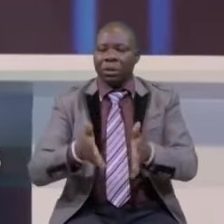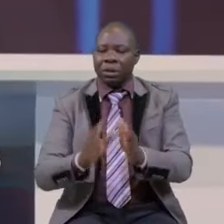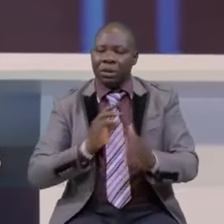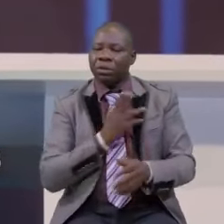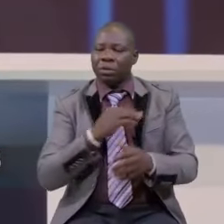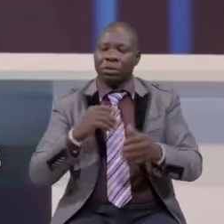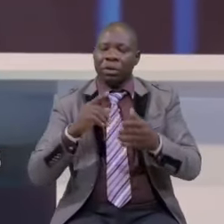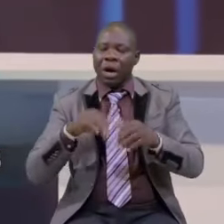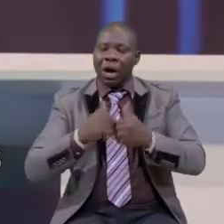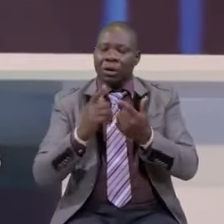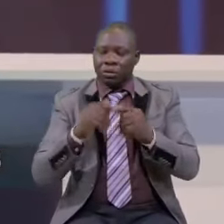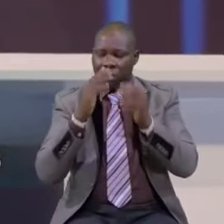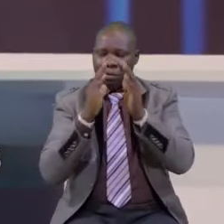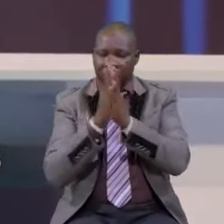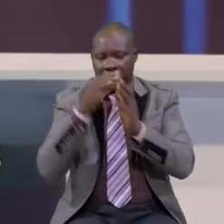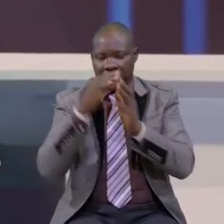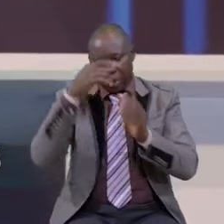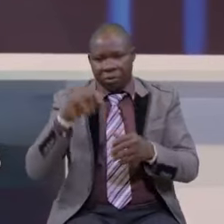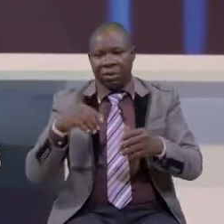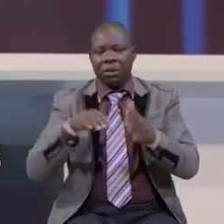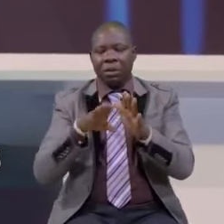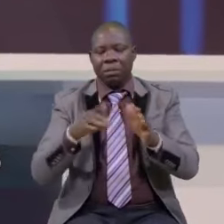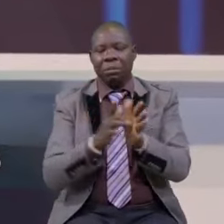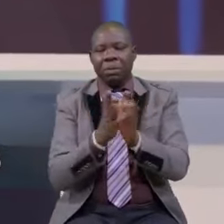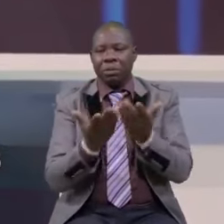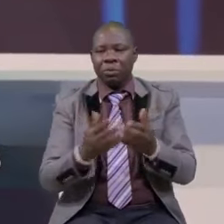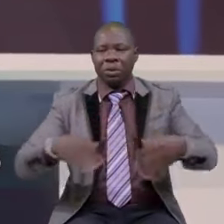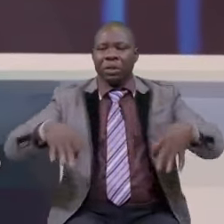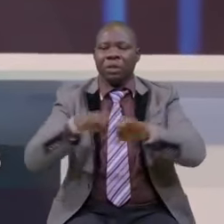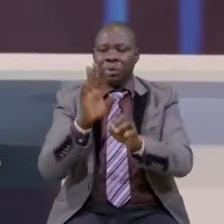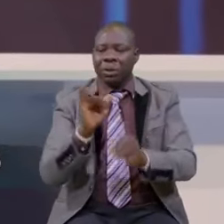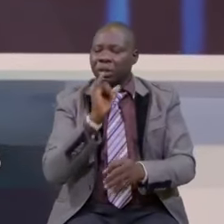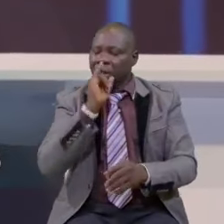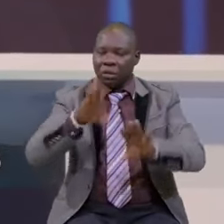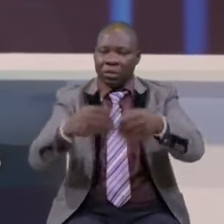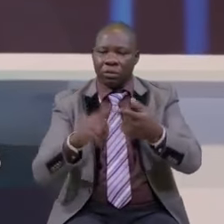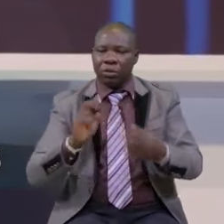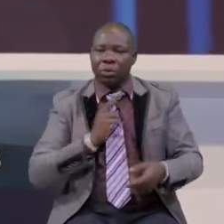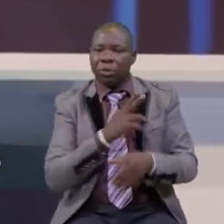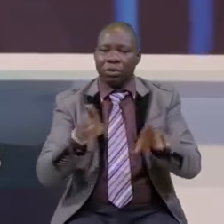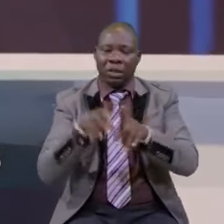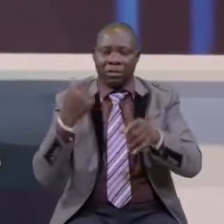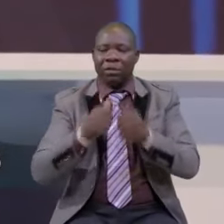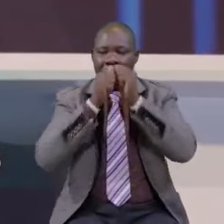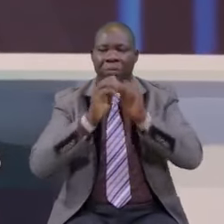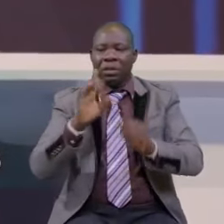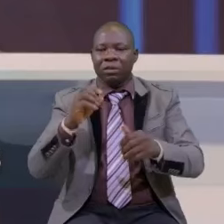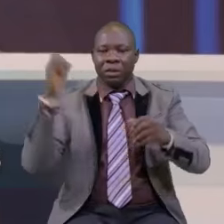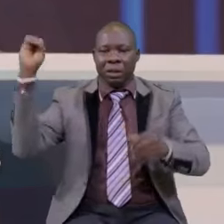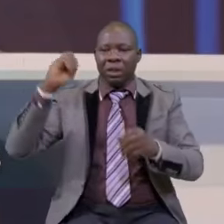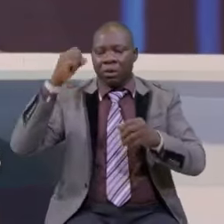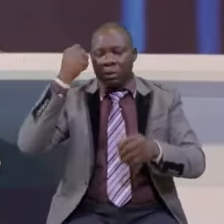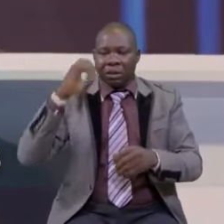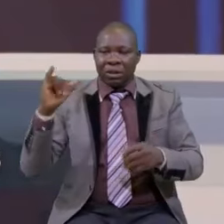Bible essentially is given to us as the blessed illumination that